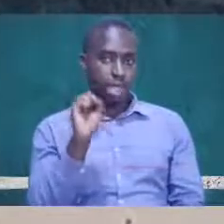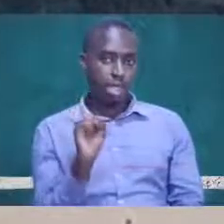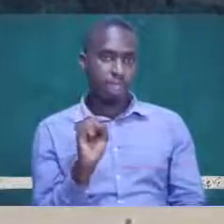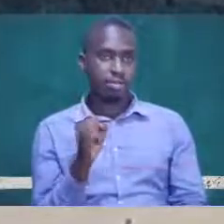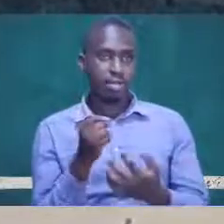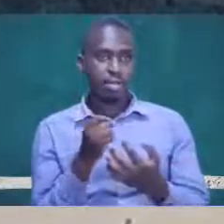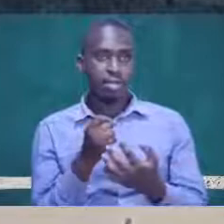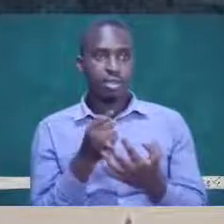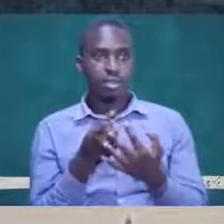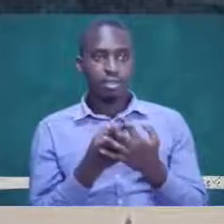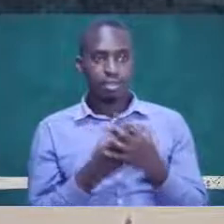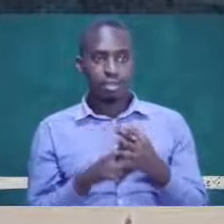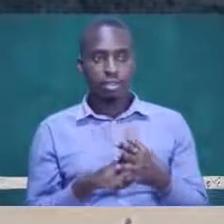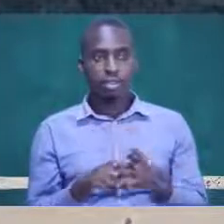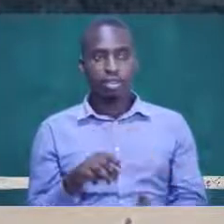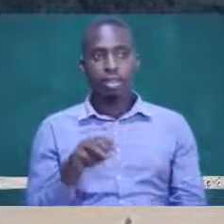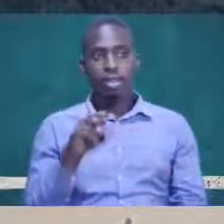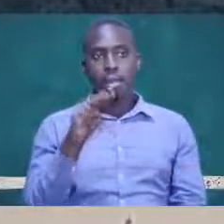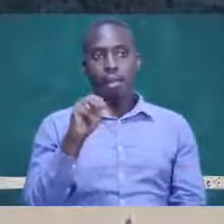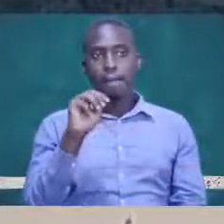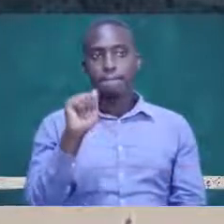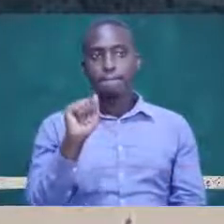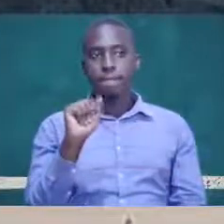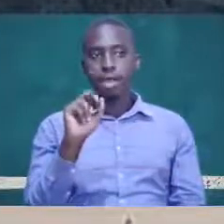for marginal propensity to save.